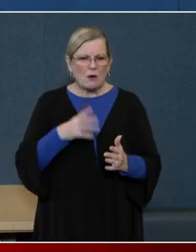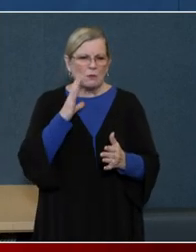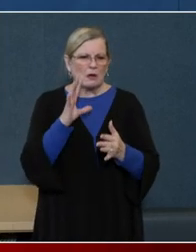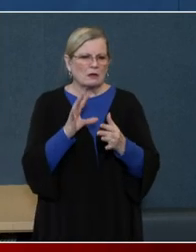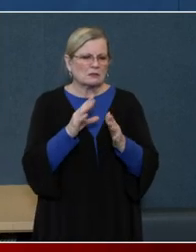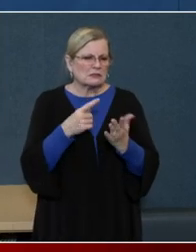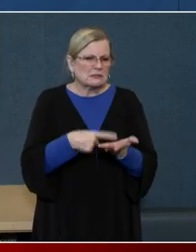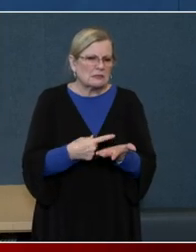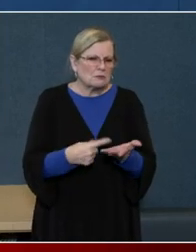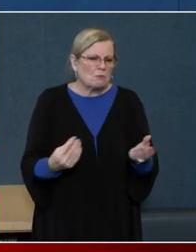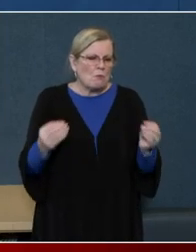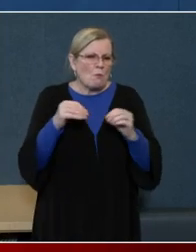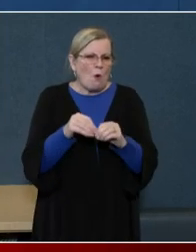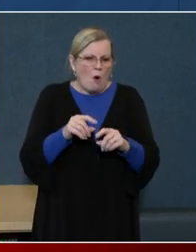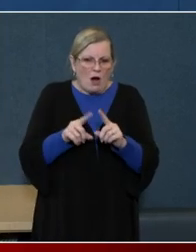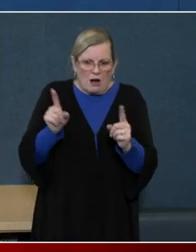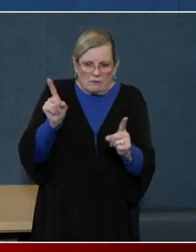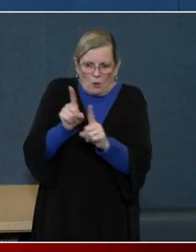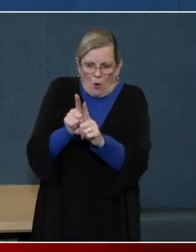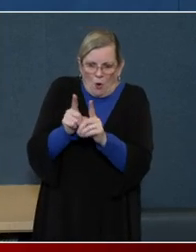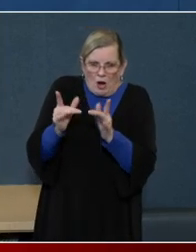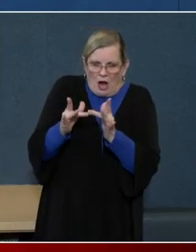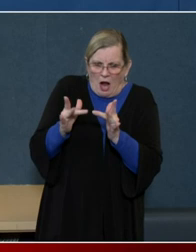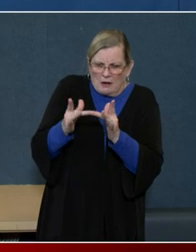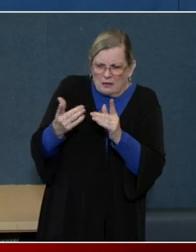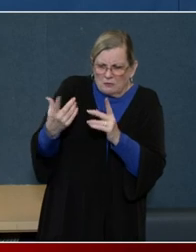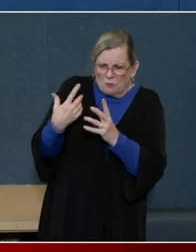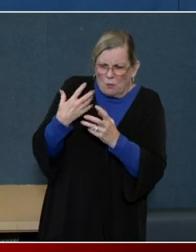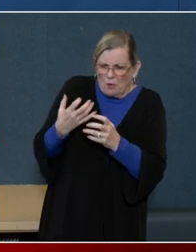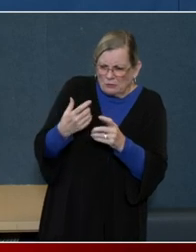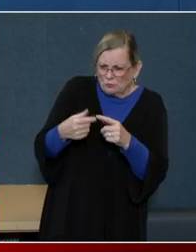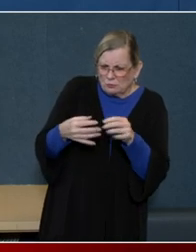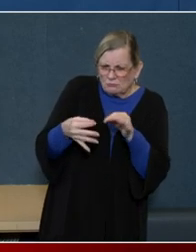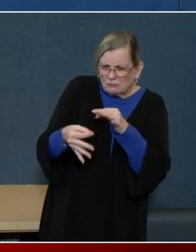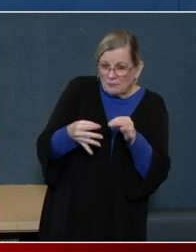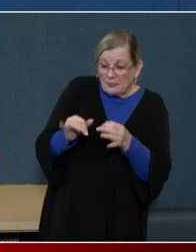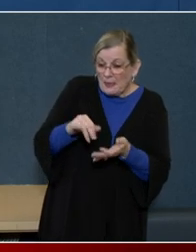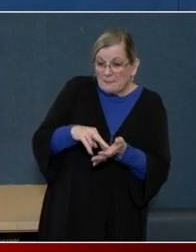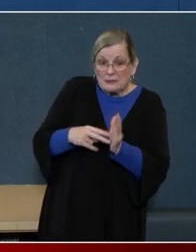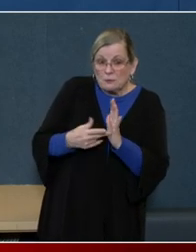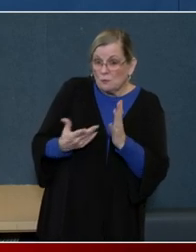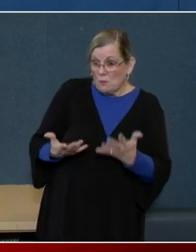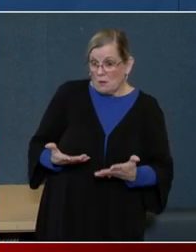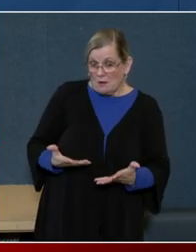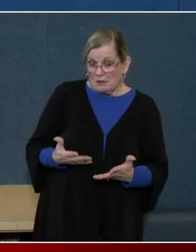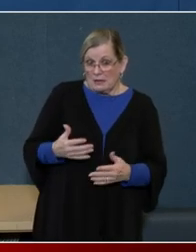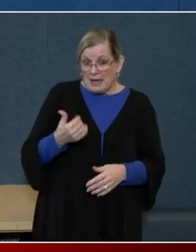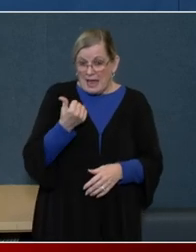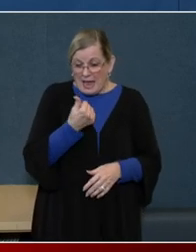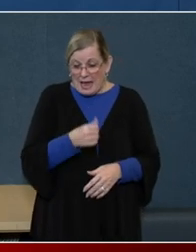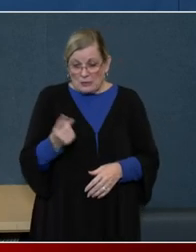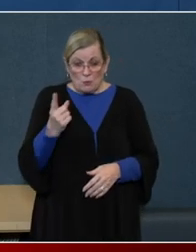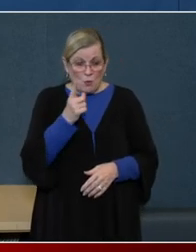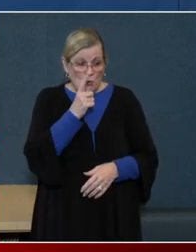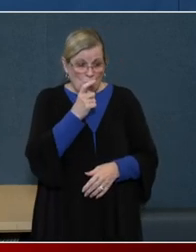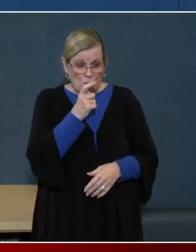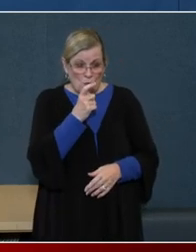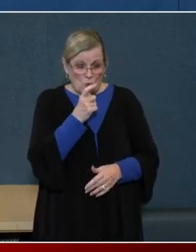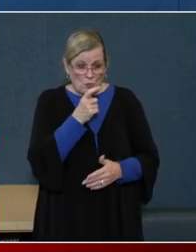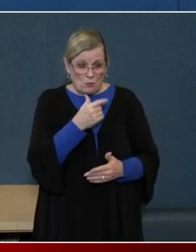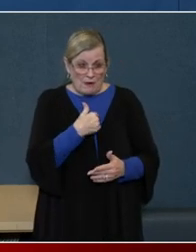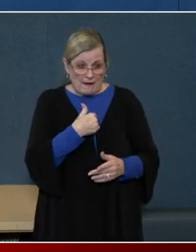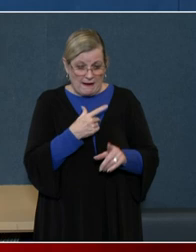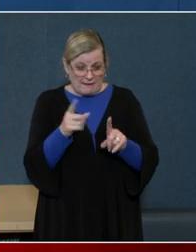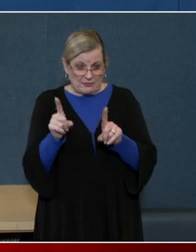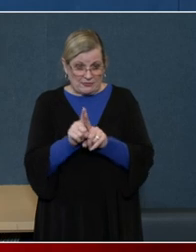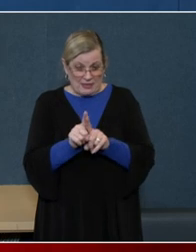everyone the definition of a close contact. That is anyone who is within 6 feet or 2 meters of an